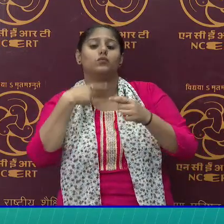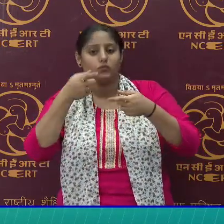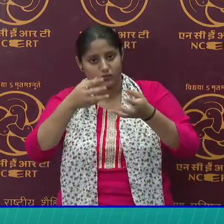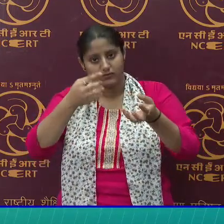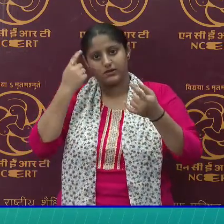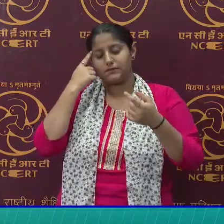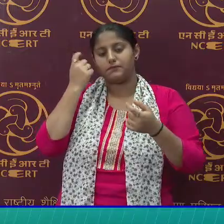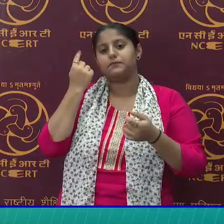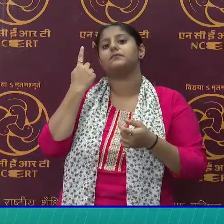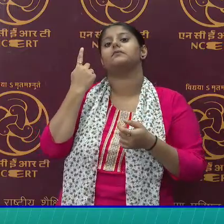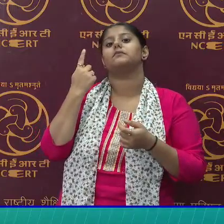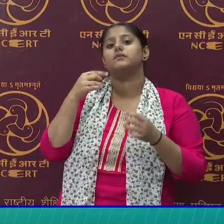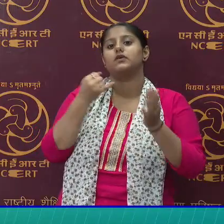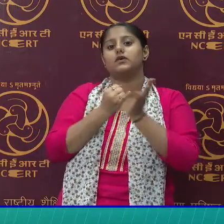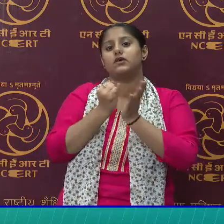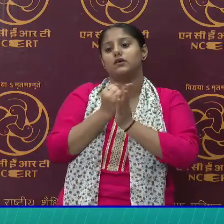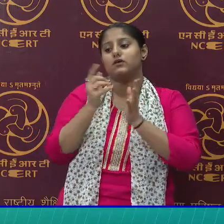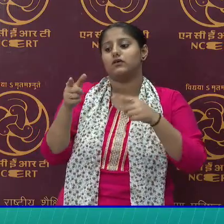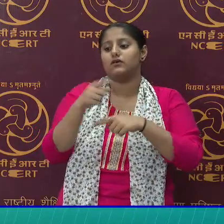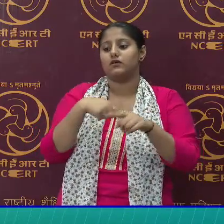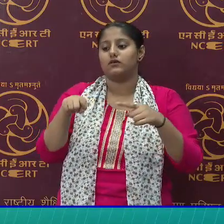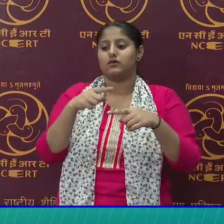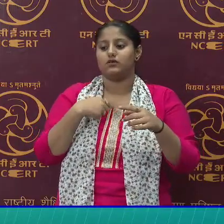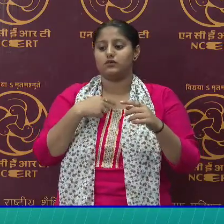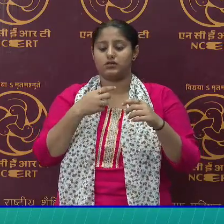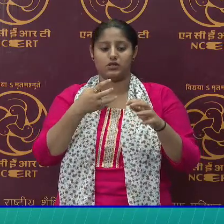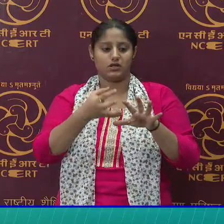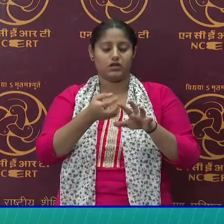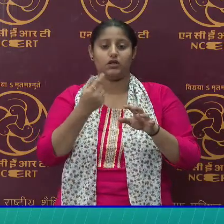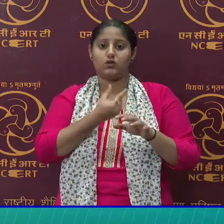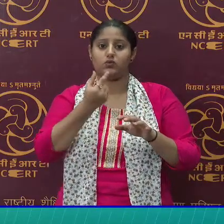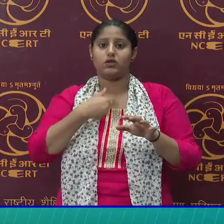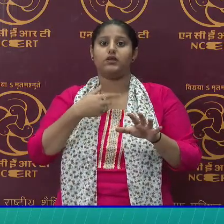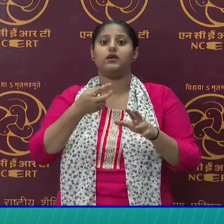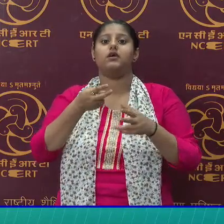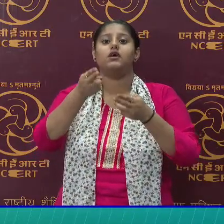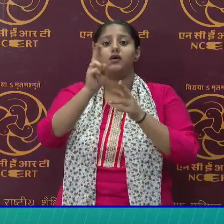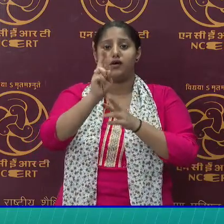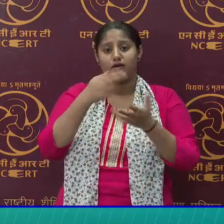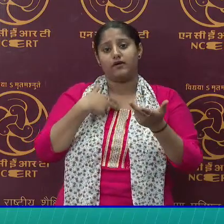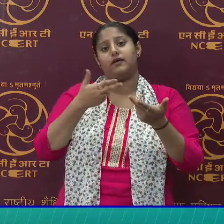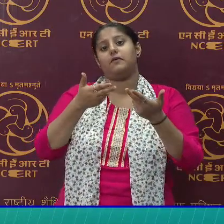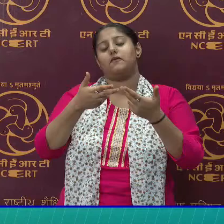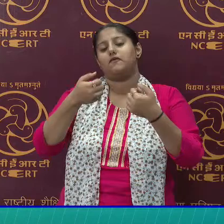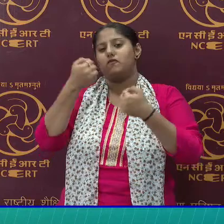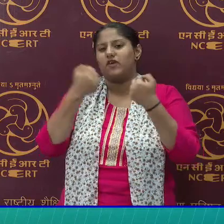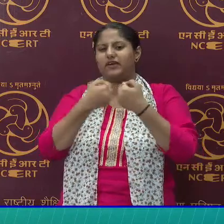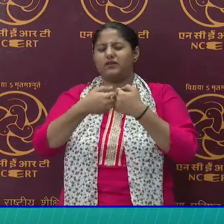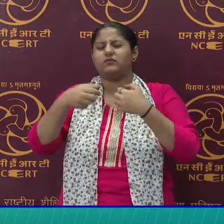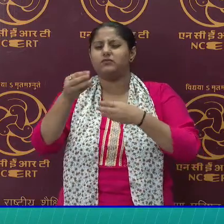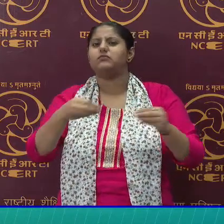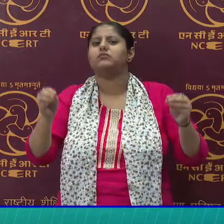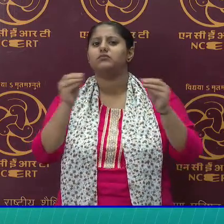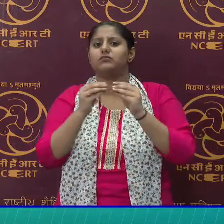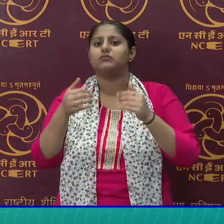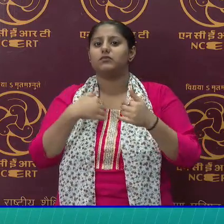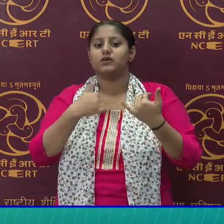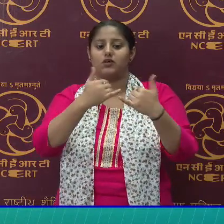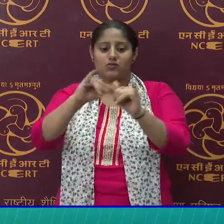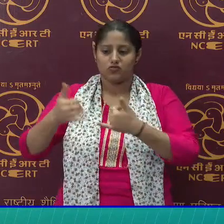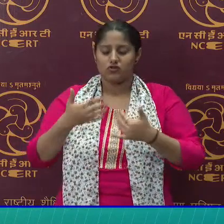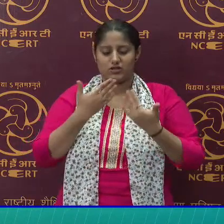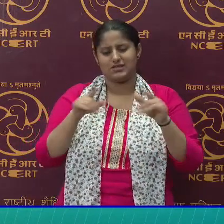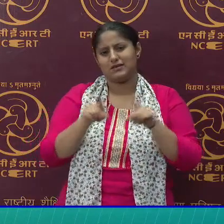the village who would be useful for hunting and for fighting and so on. But then now it's a children's